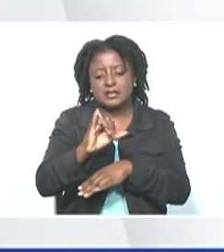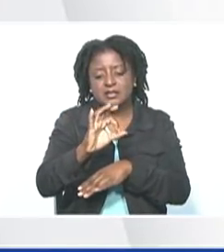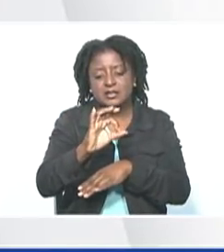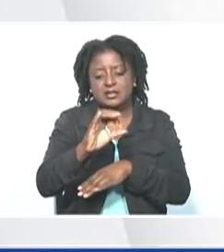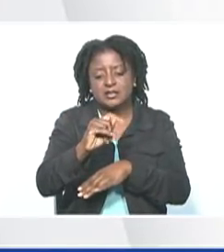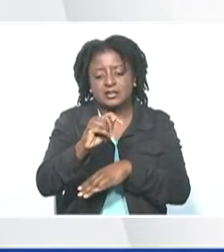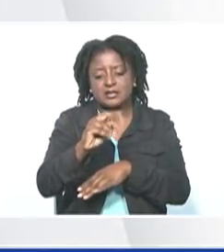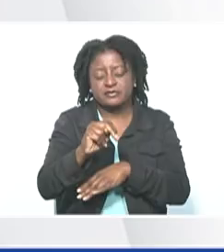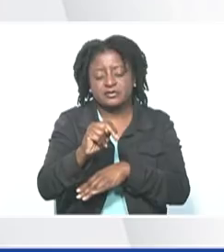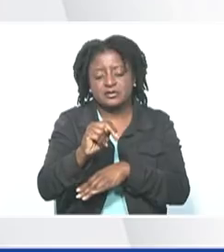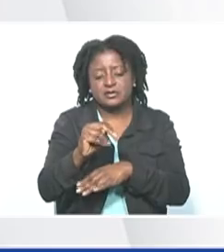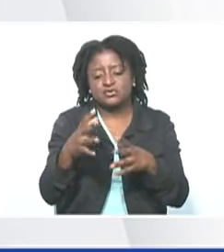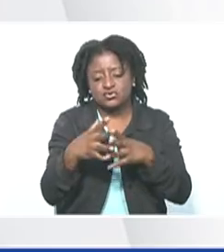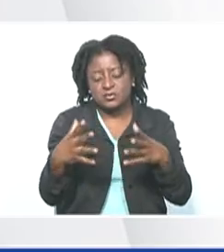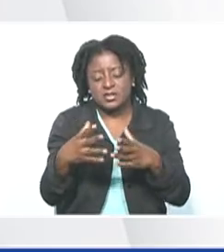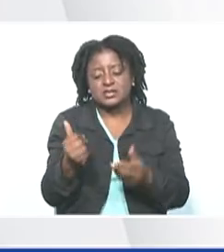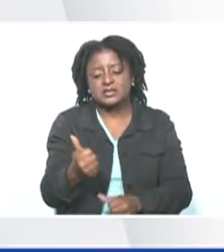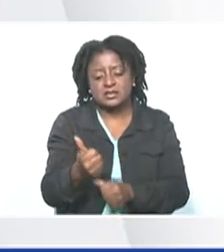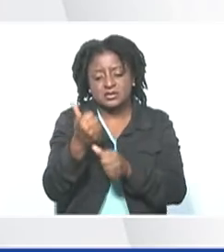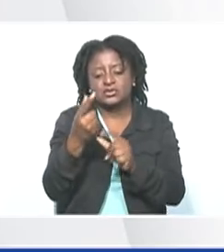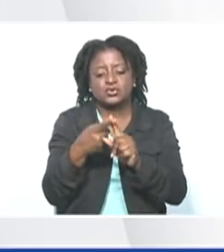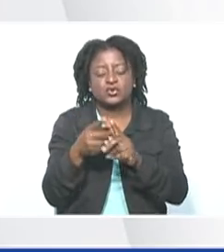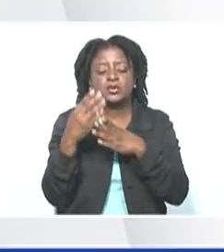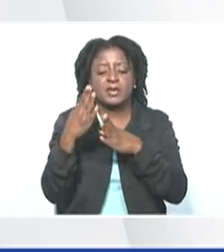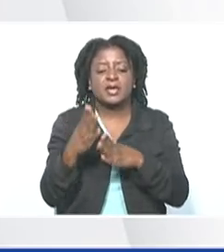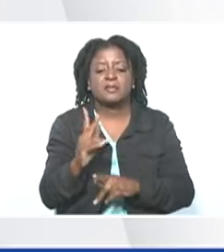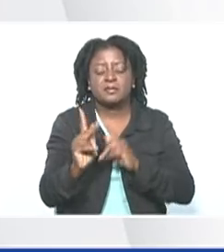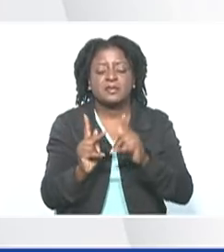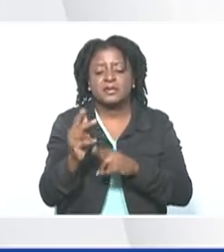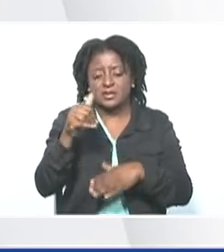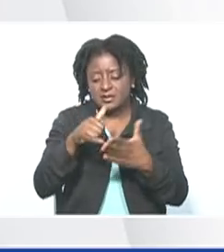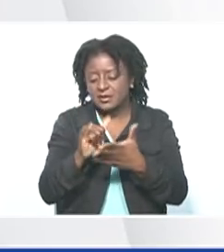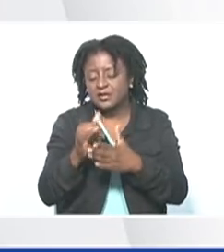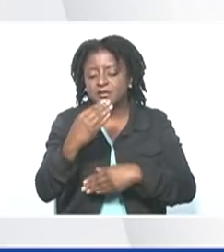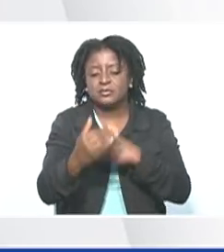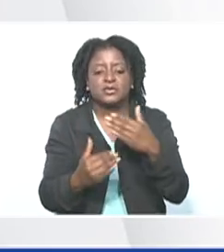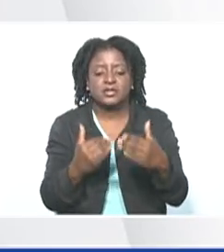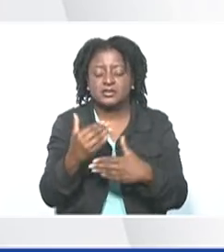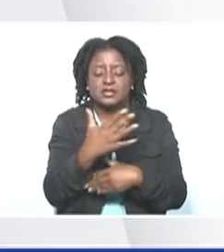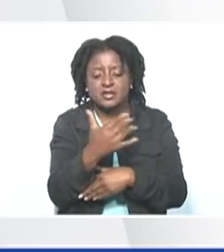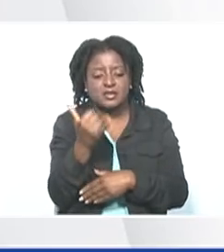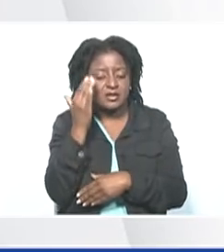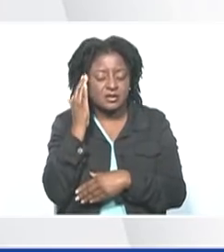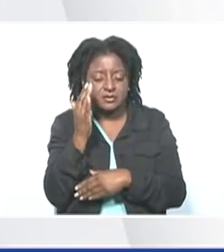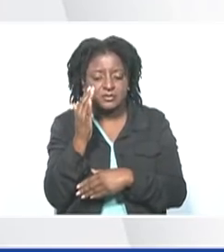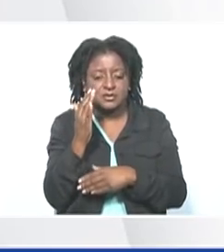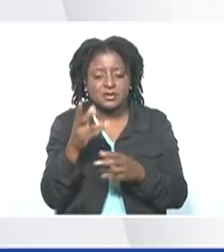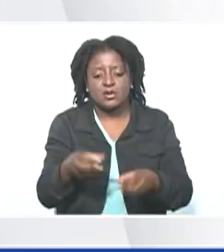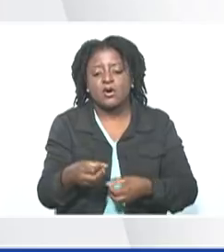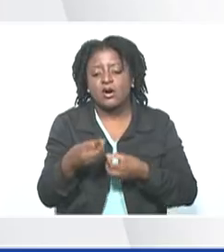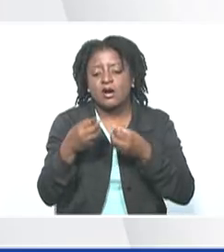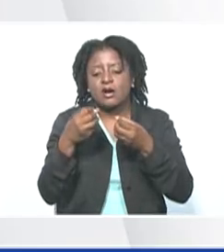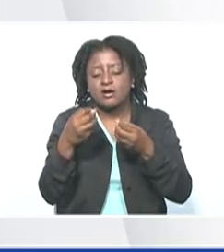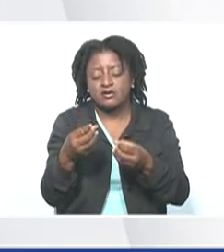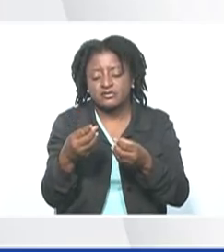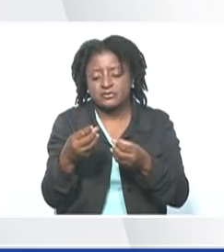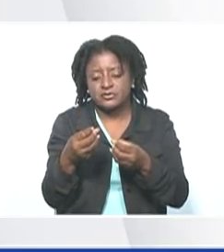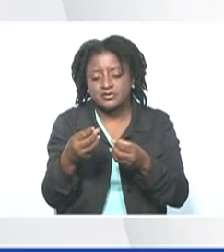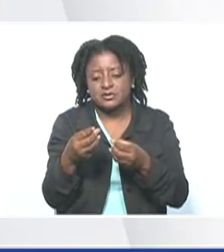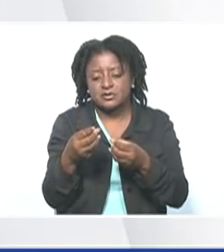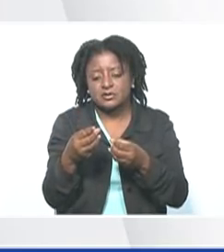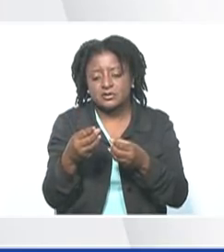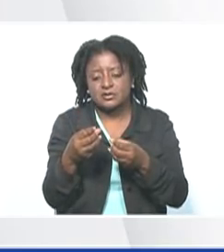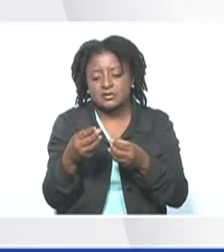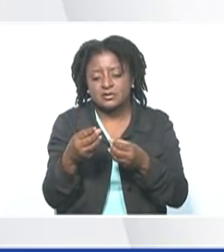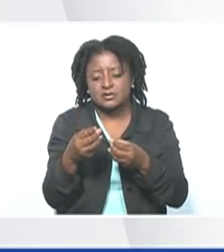of tremendous assistance to the Bahamian people. In the process, they are going to offer rates